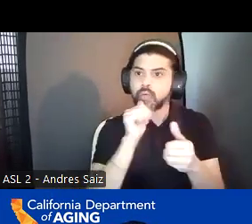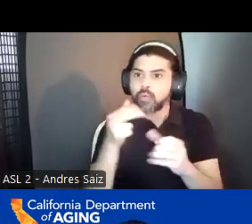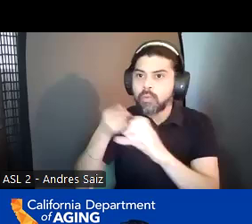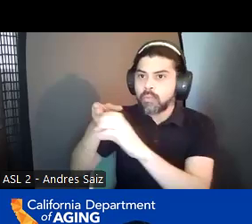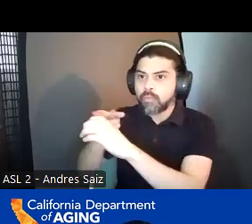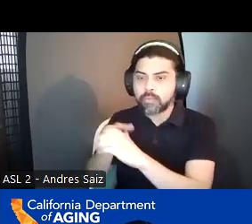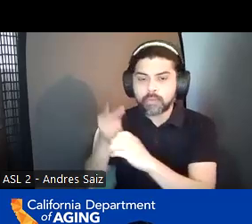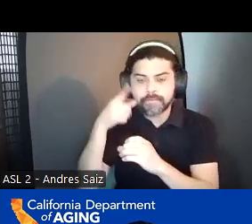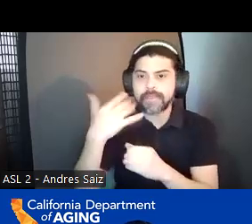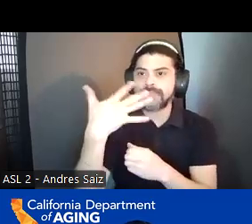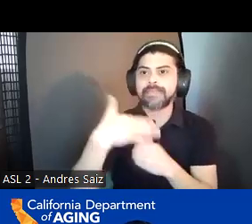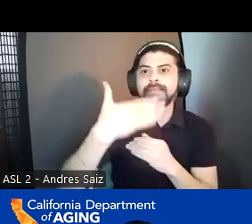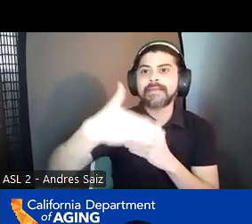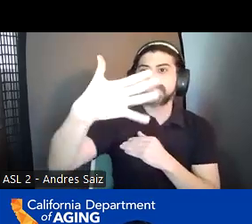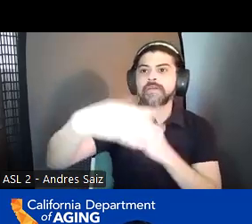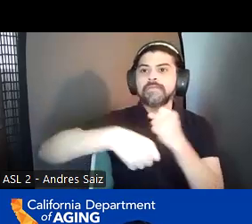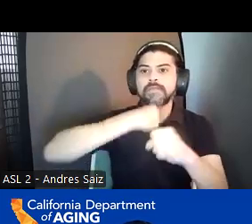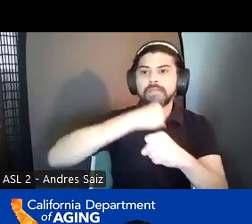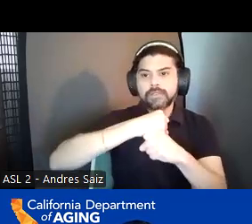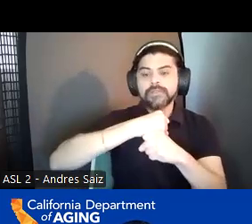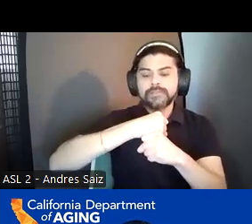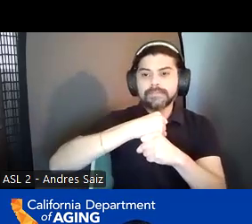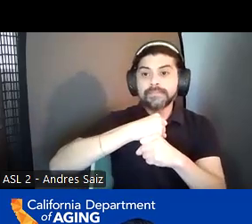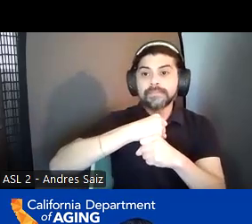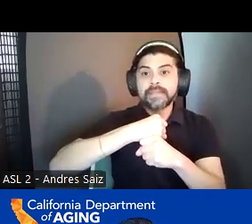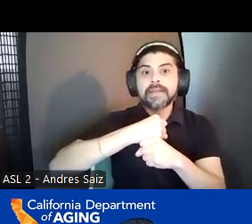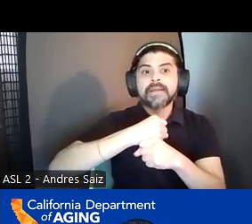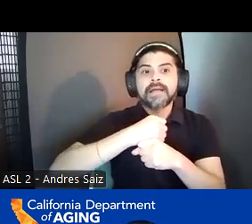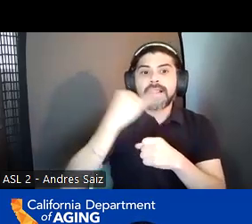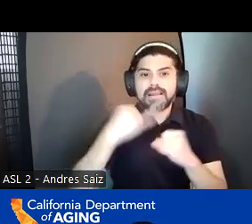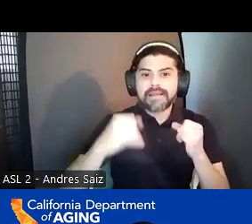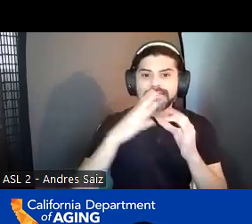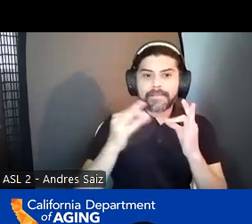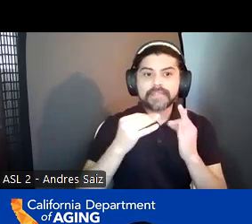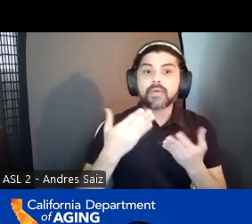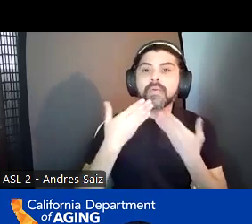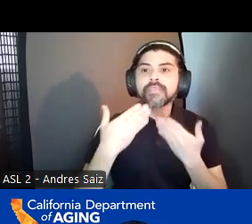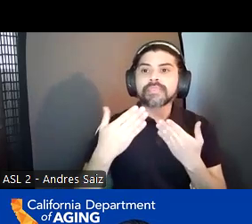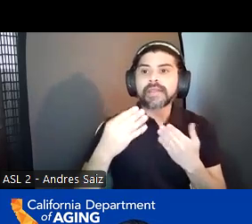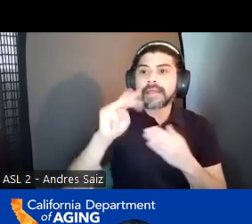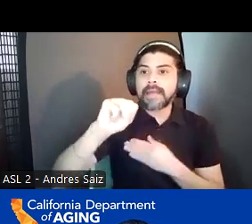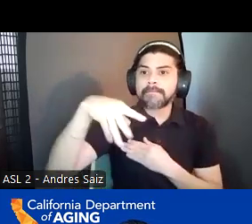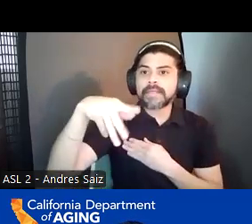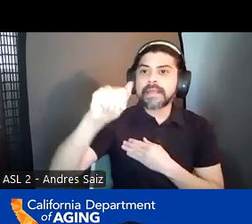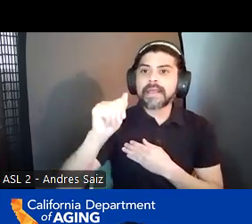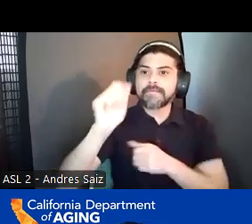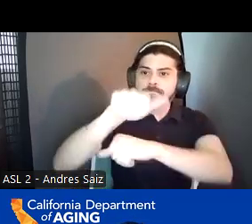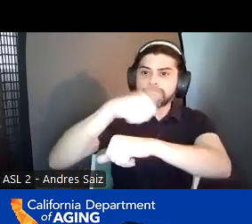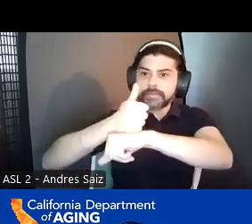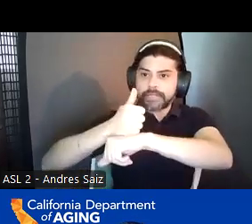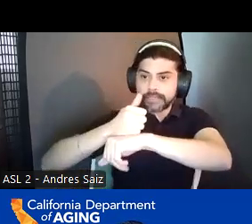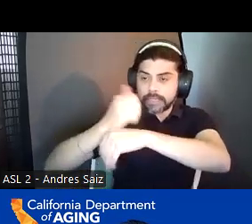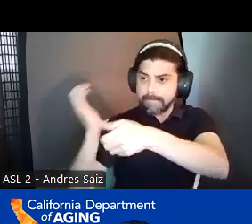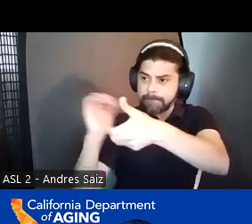implementation. The last thing I want to mention before I turn it over to Miranda is to want to thank our MPA Foundation partners for their funding support in this